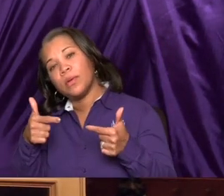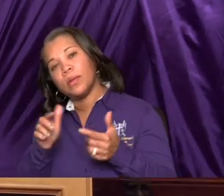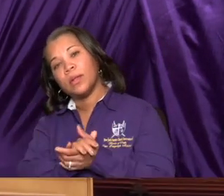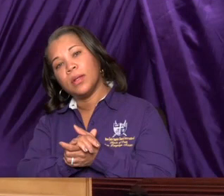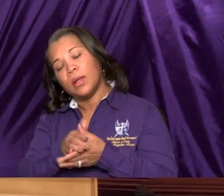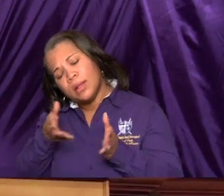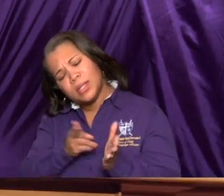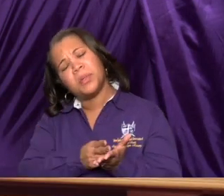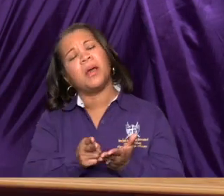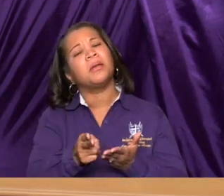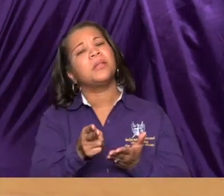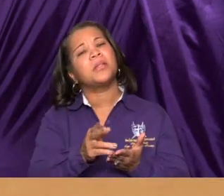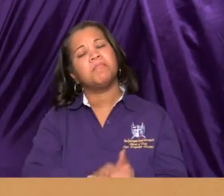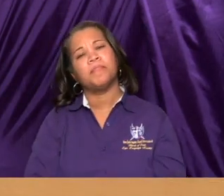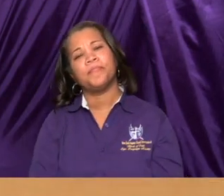Let's be honest.